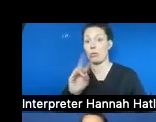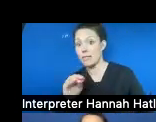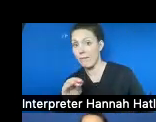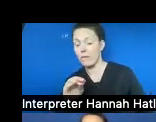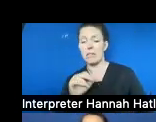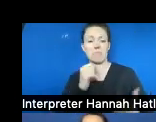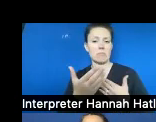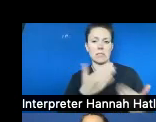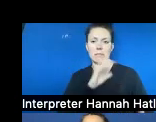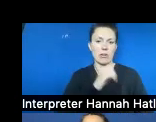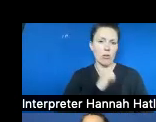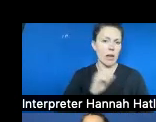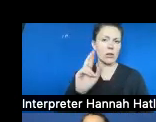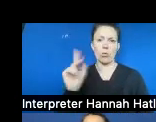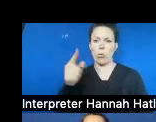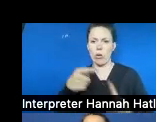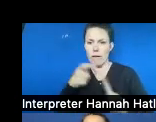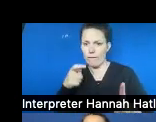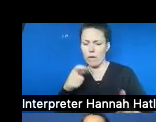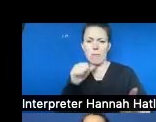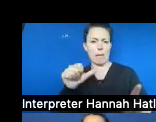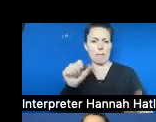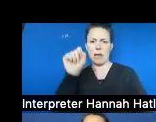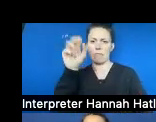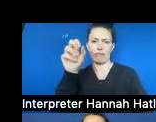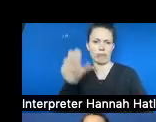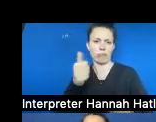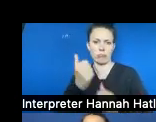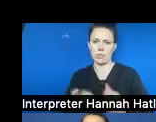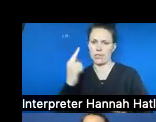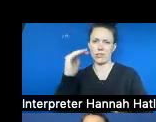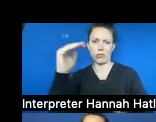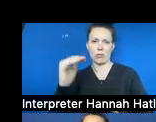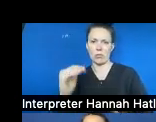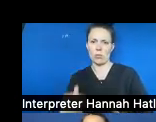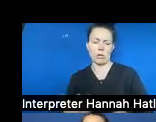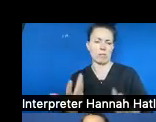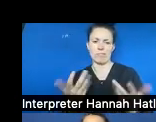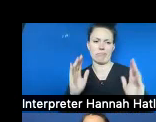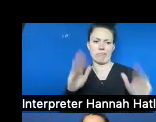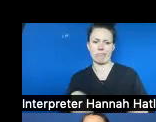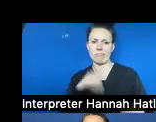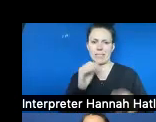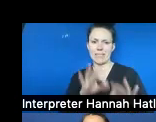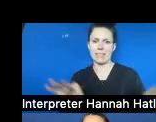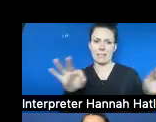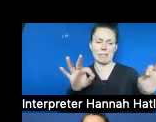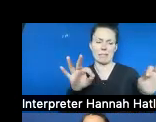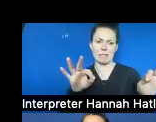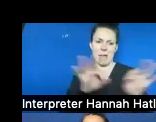and face to face. But I'm not going to read all of this because it doesn't matter if it's an adult or a